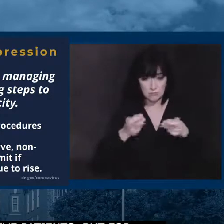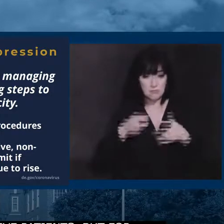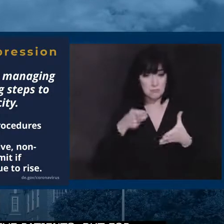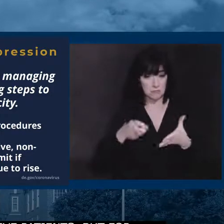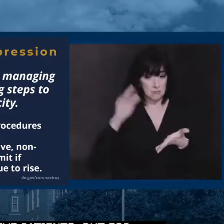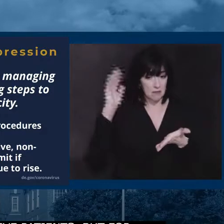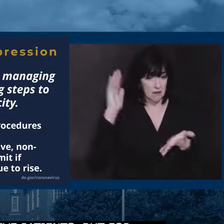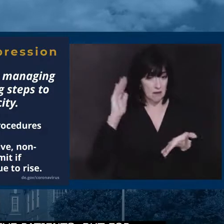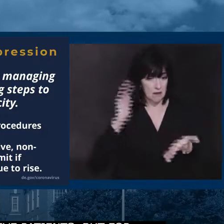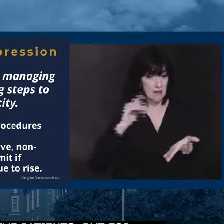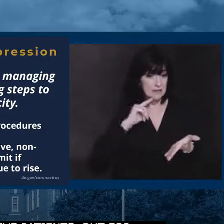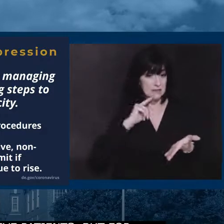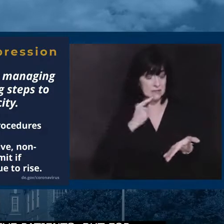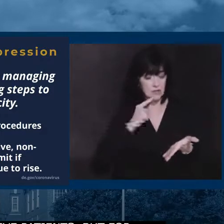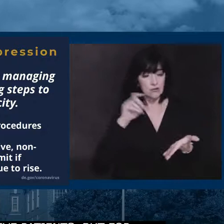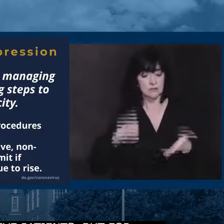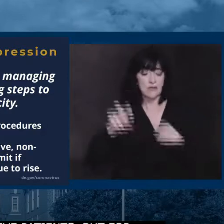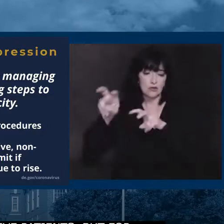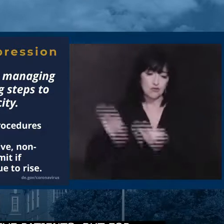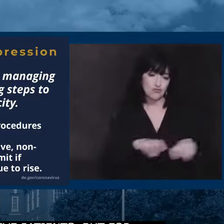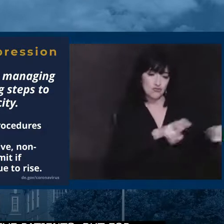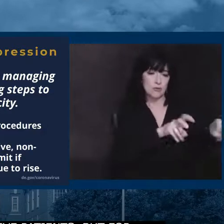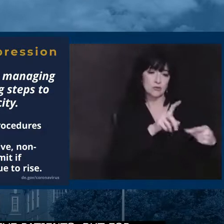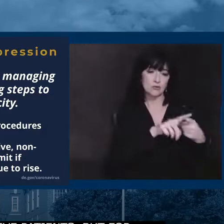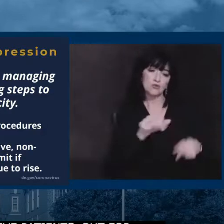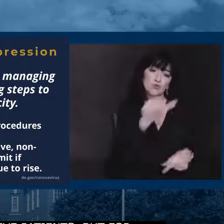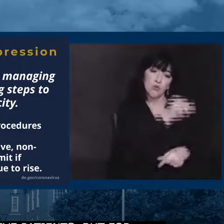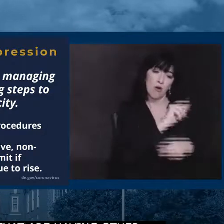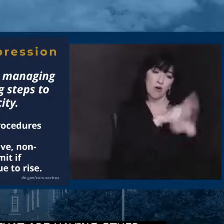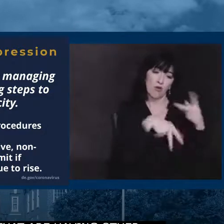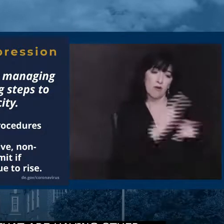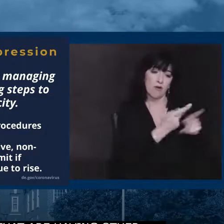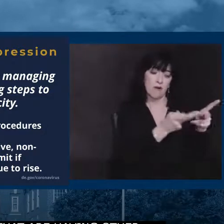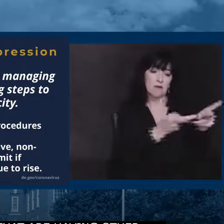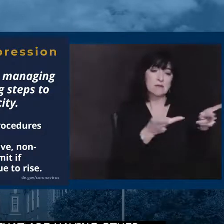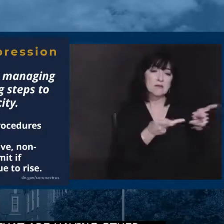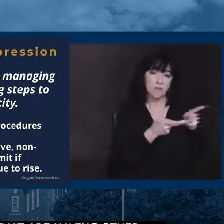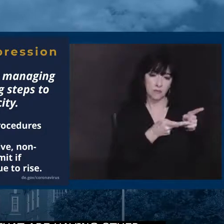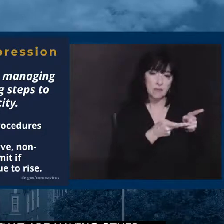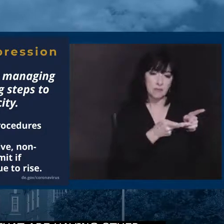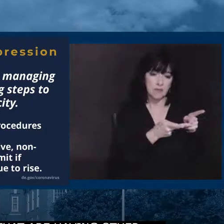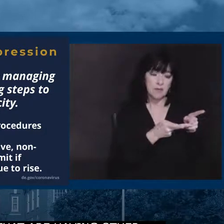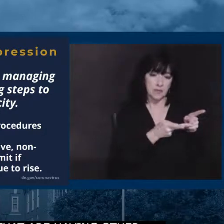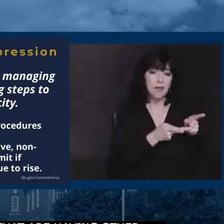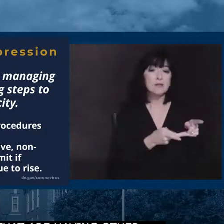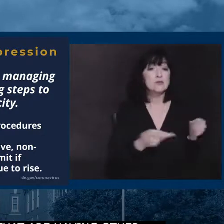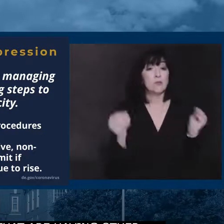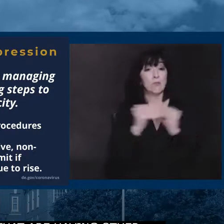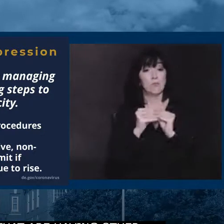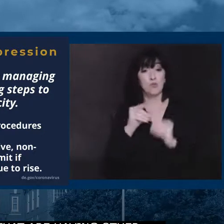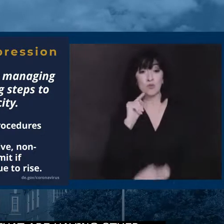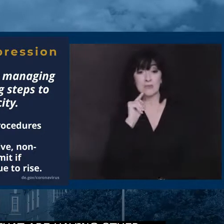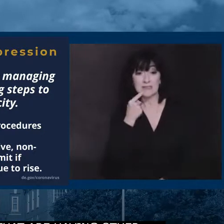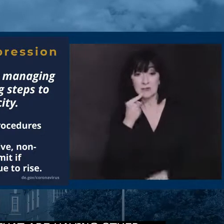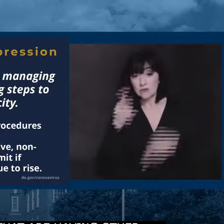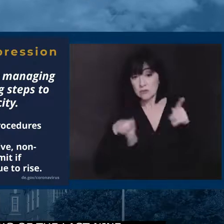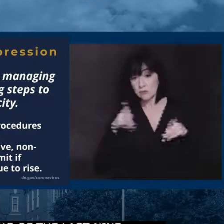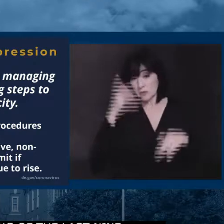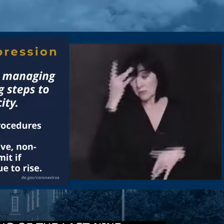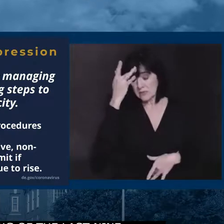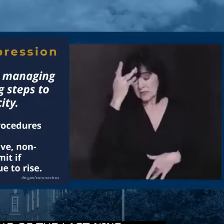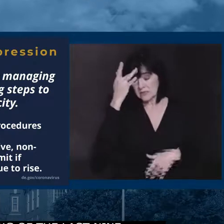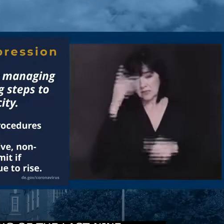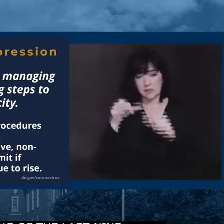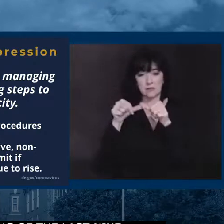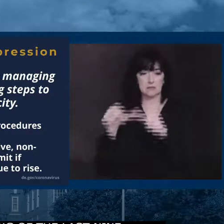the learning of the last 9 months is as we decompressed last spring, certain